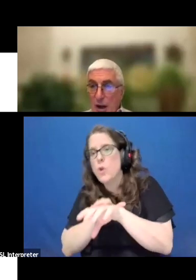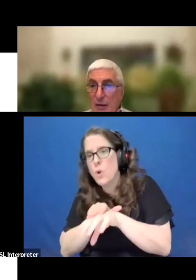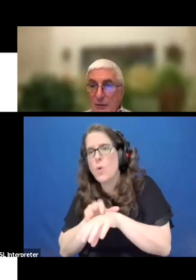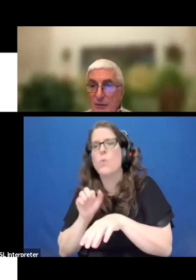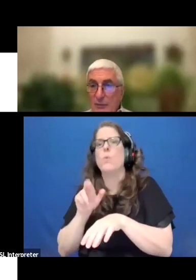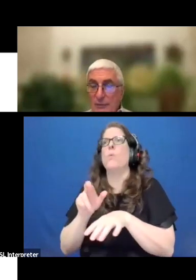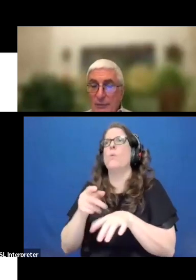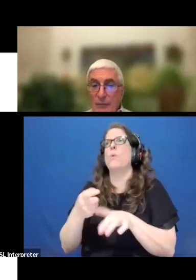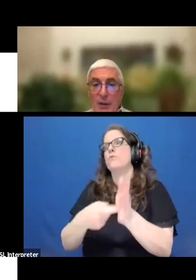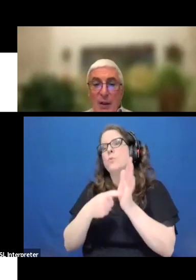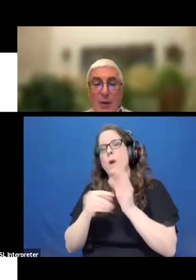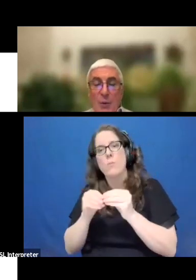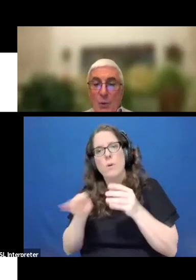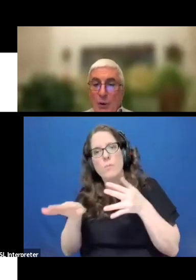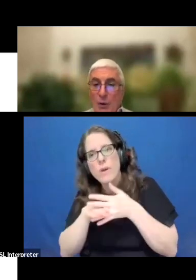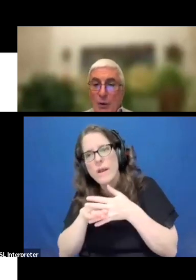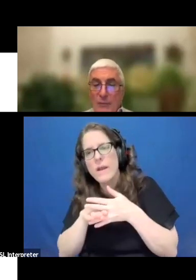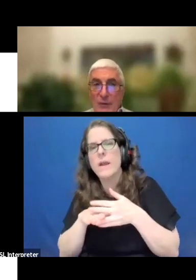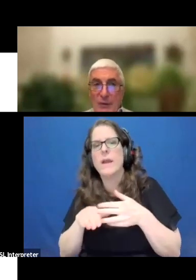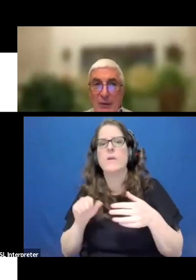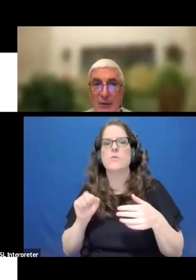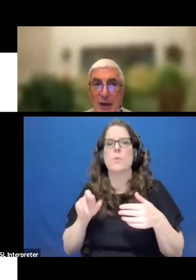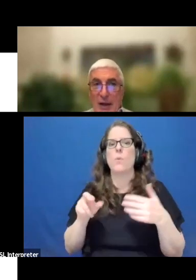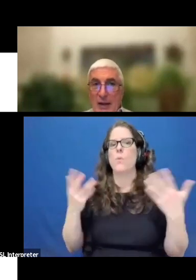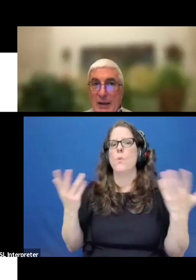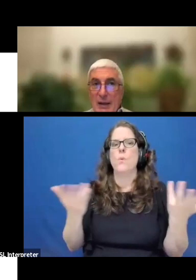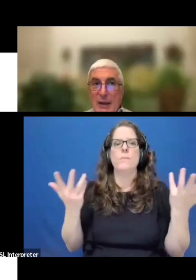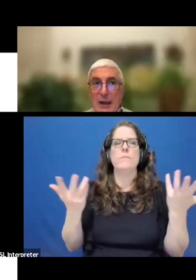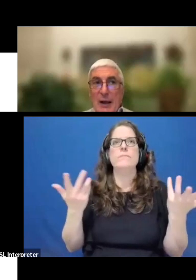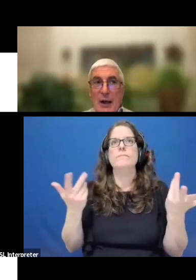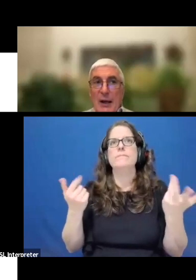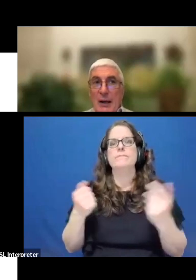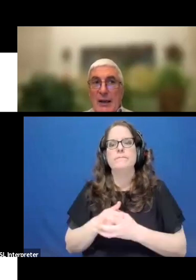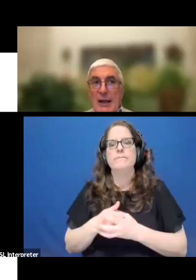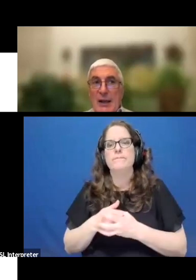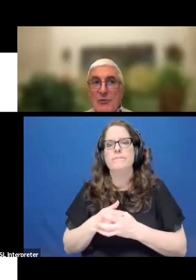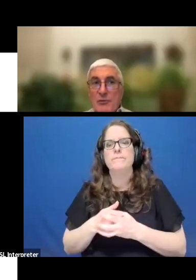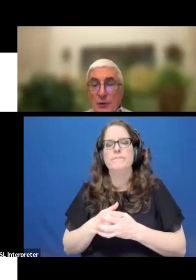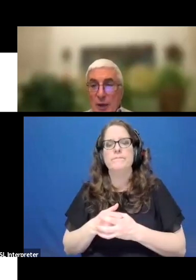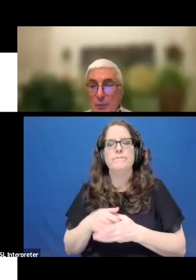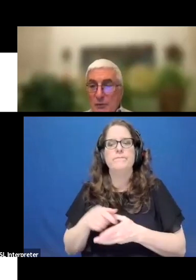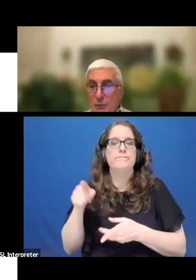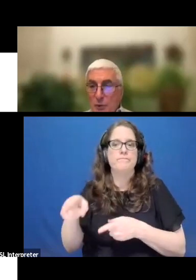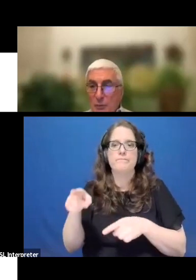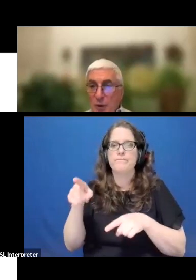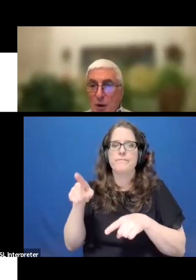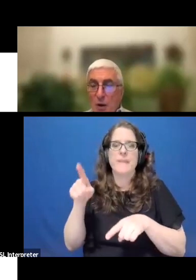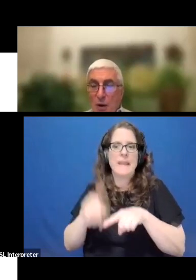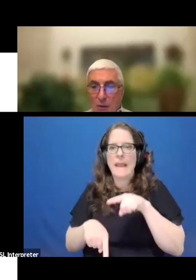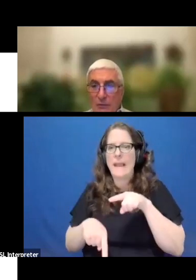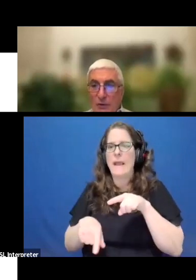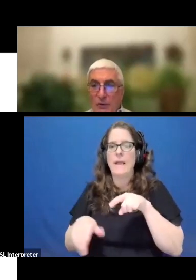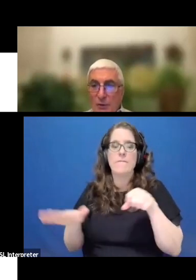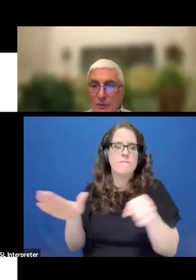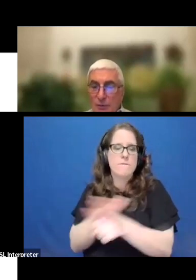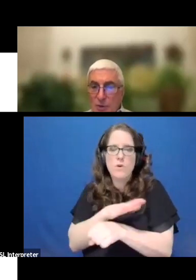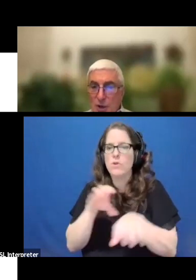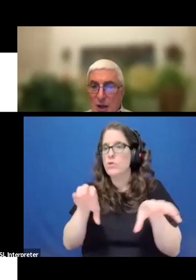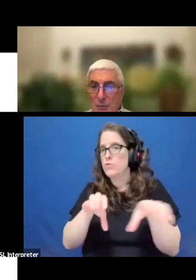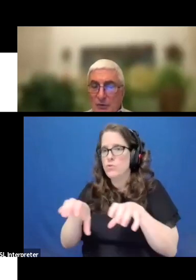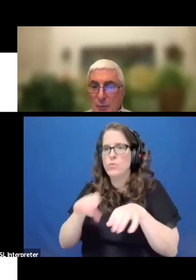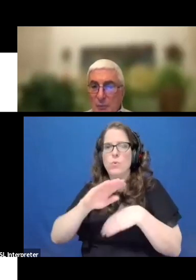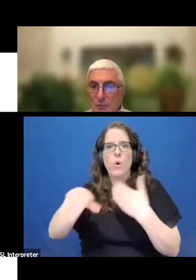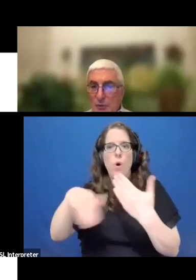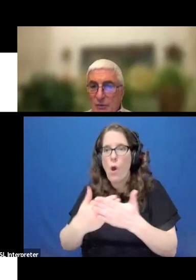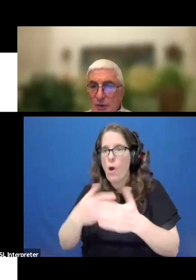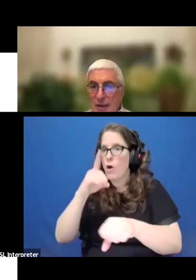frequent breaks, or they can't fully perform all of the duties of the